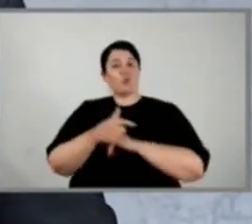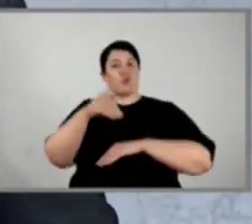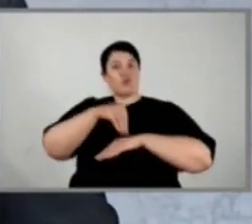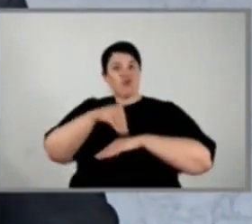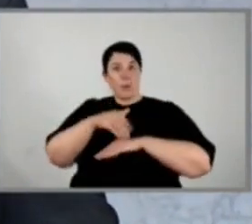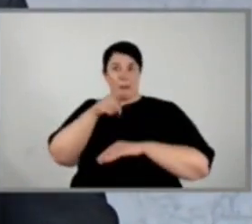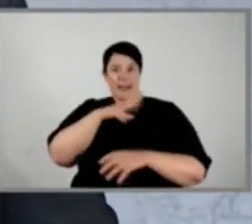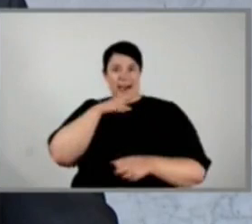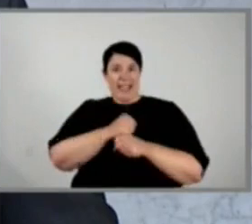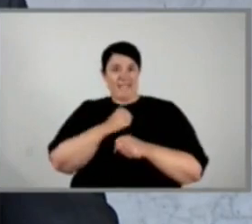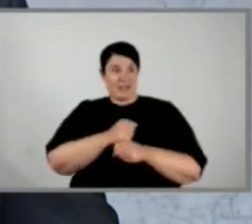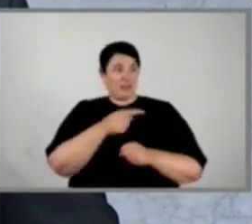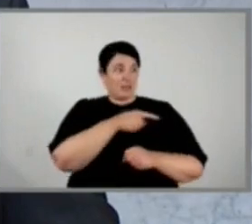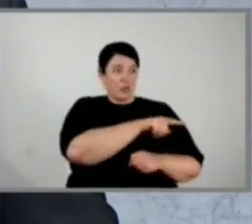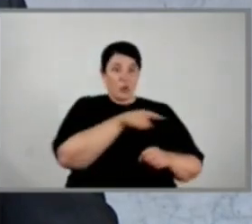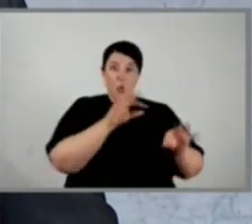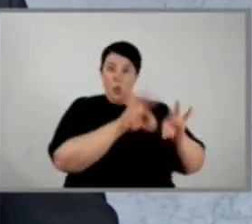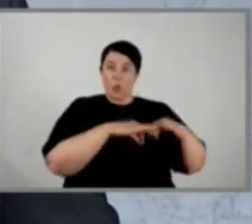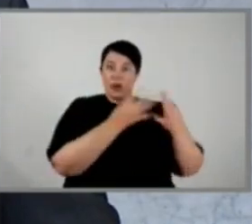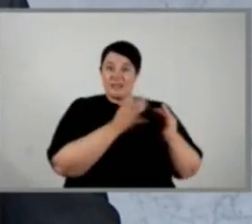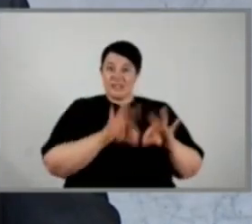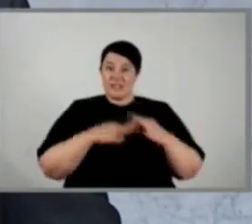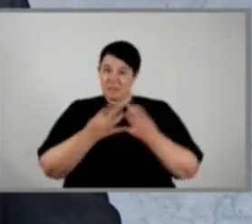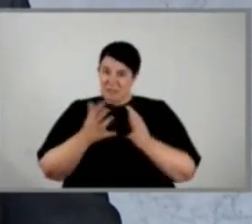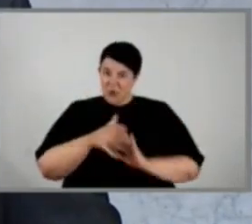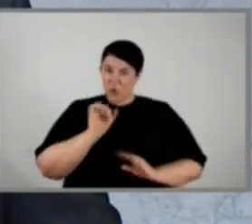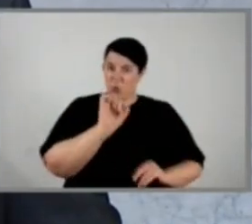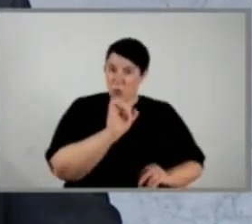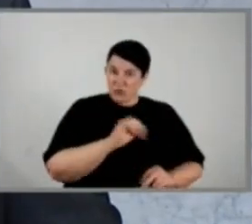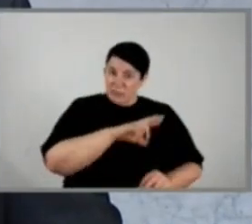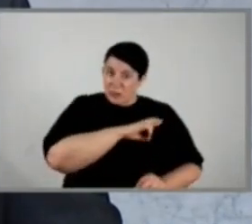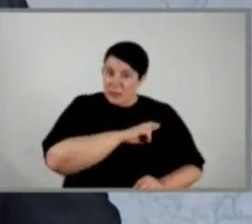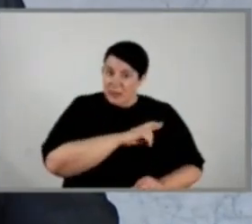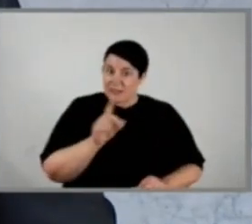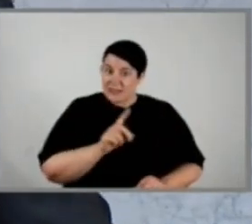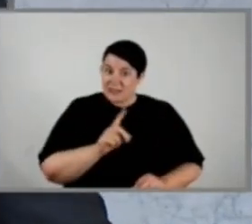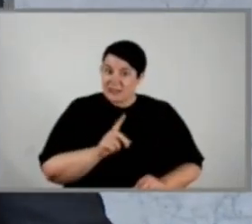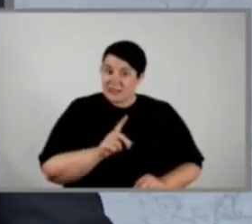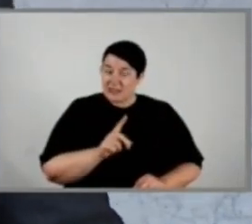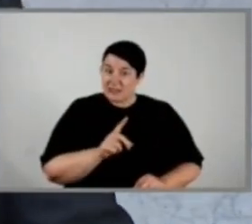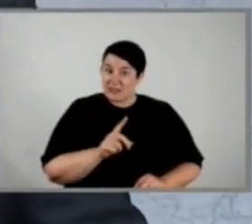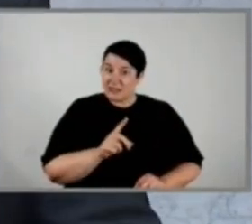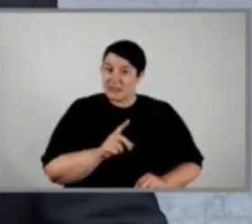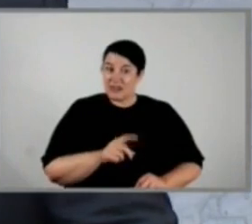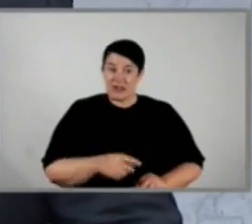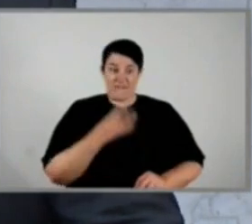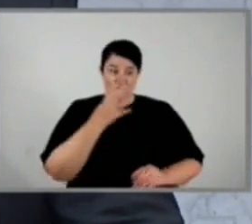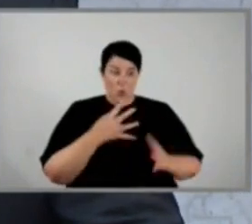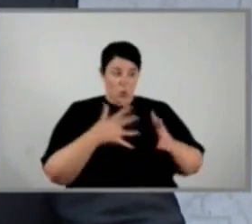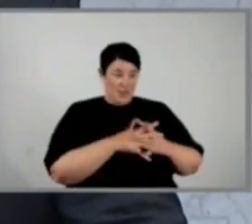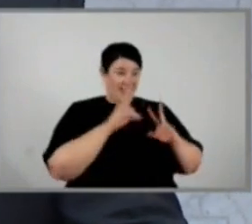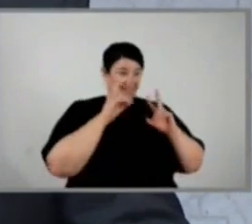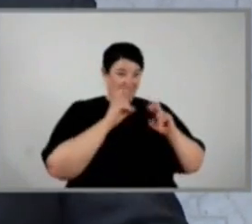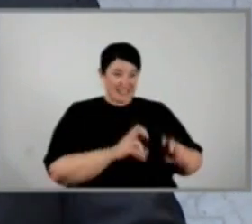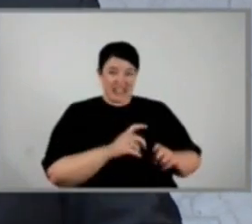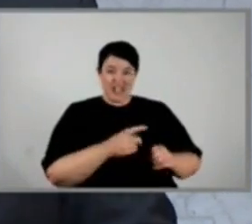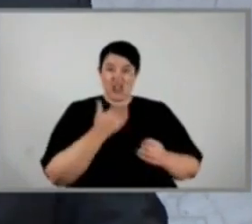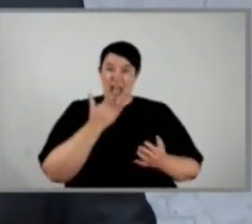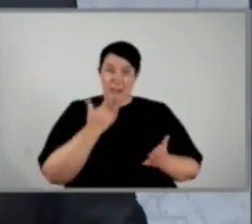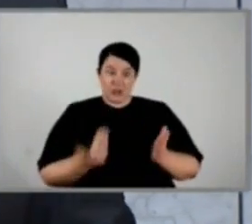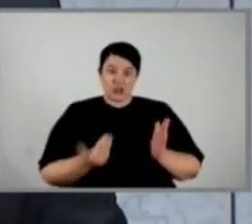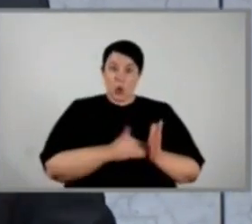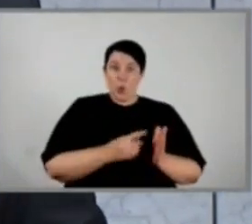fair and reasonable that Christine Holgate will continue to be paid while the government conducts its 4-week investigation? We estimate that will be more than